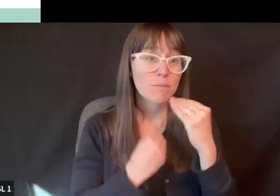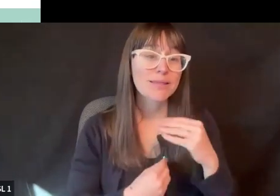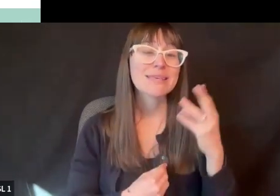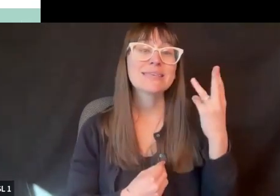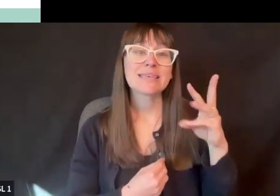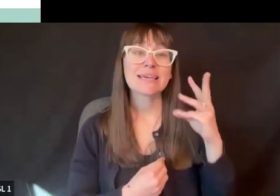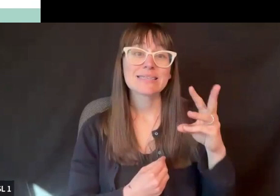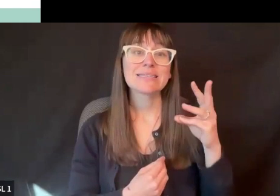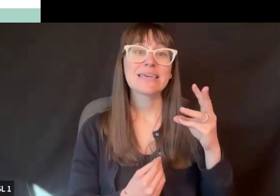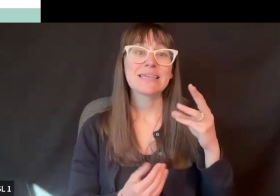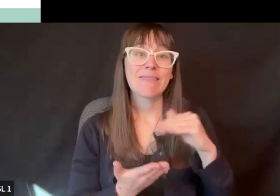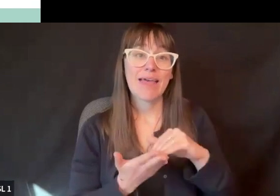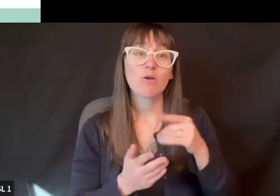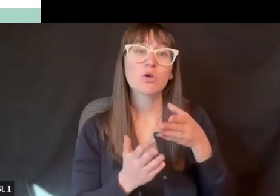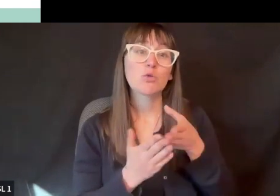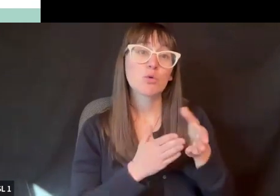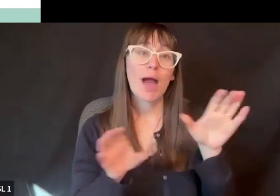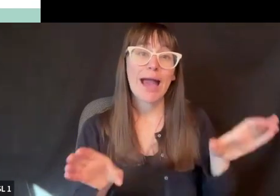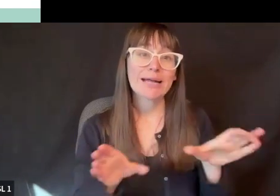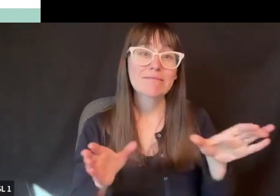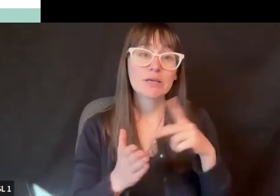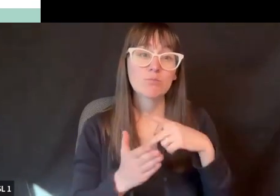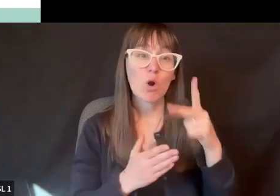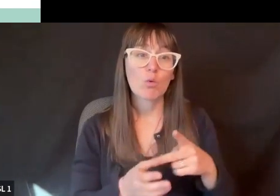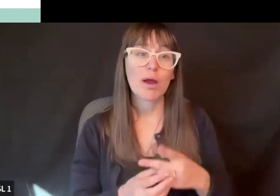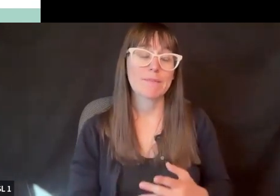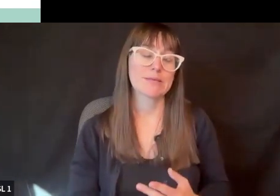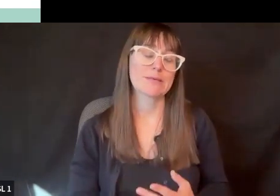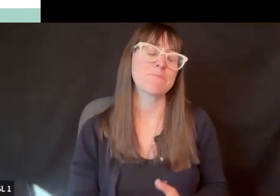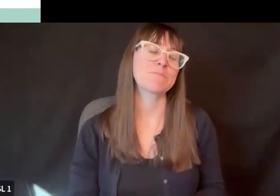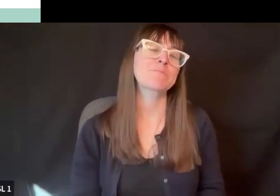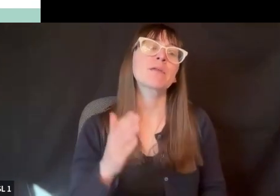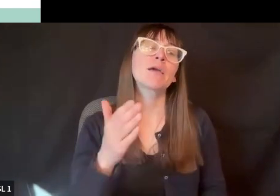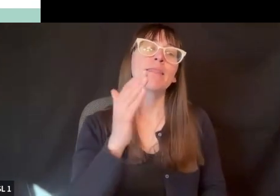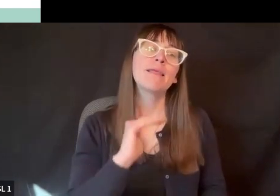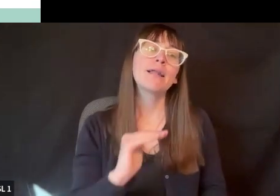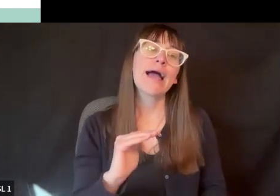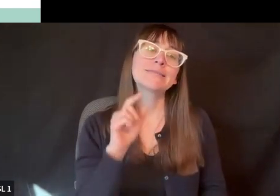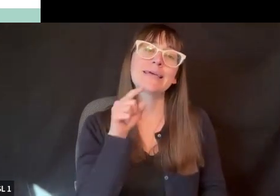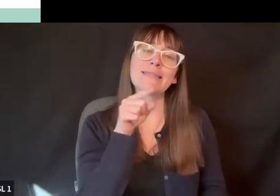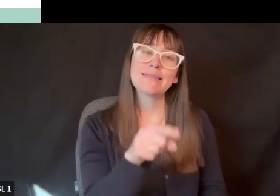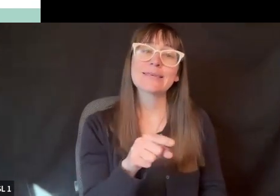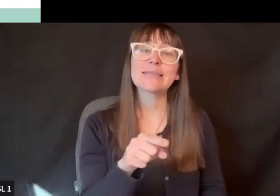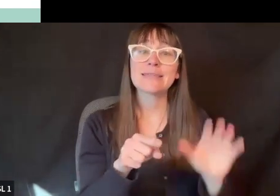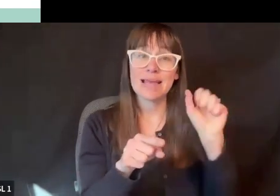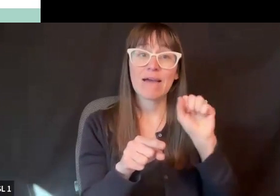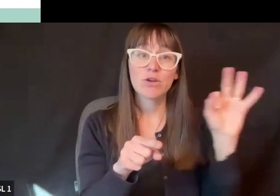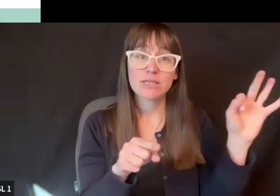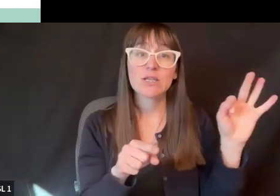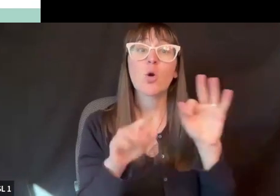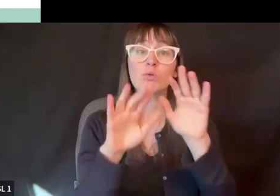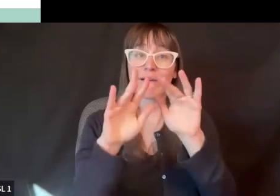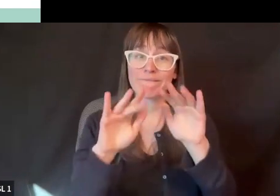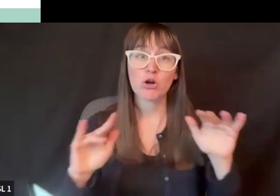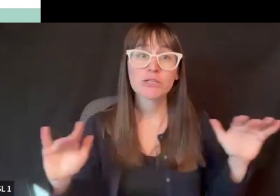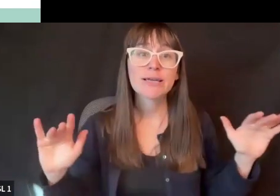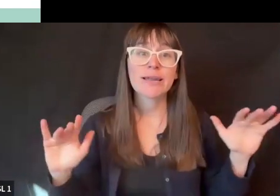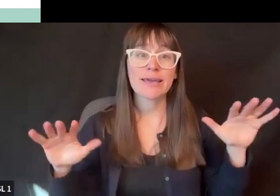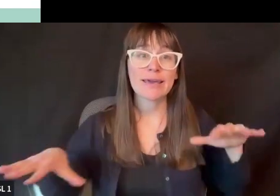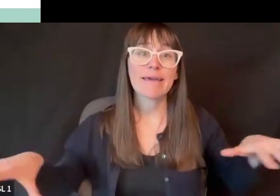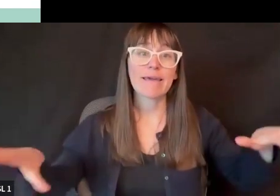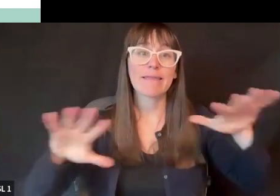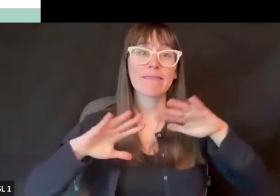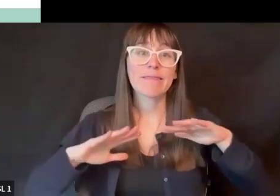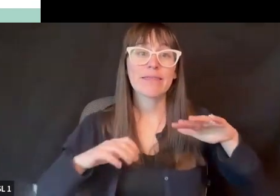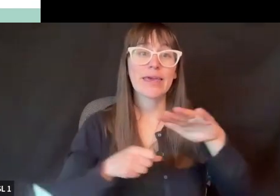then over 16,000 in activity programming. Next slide. This just shows the diversity of San Francisco.